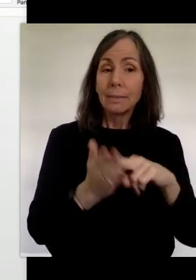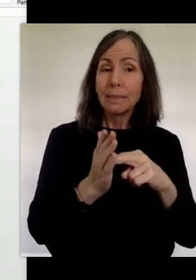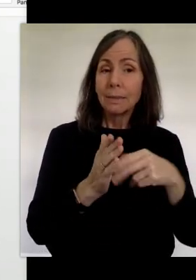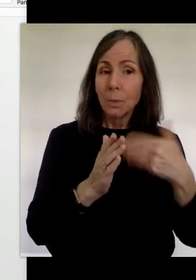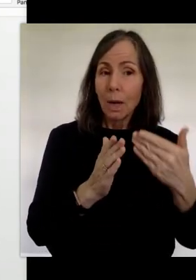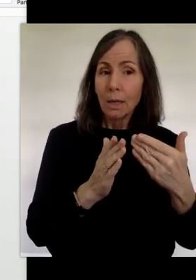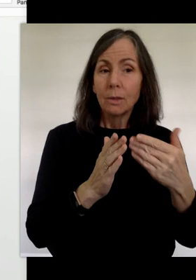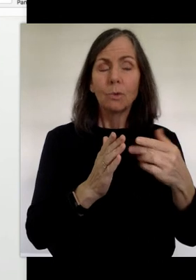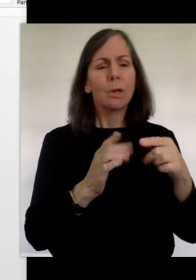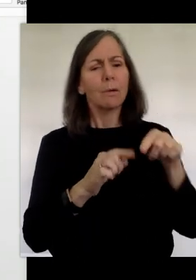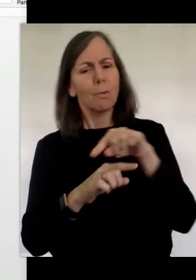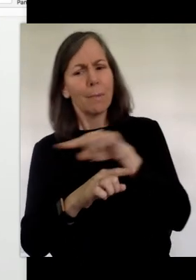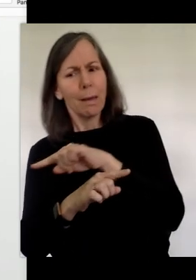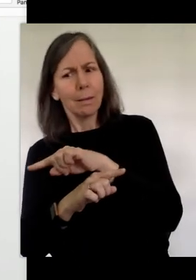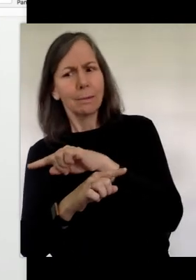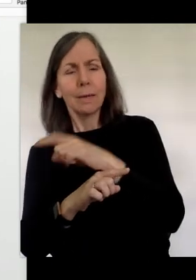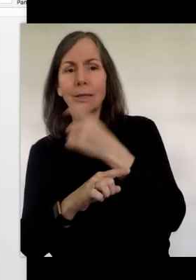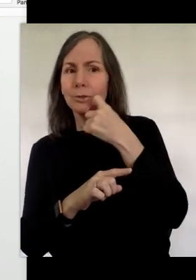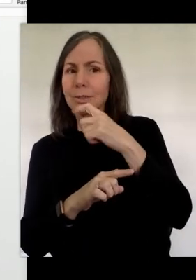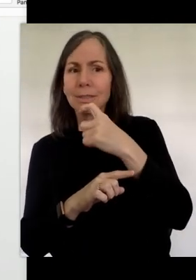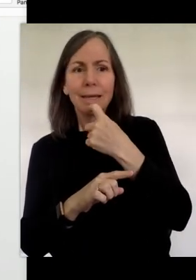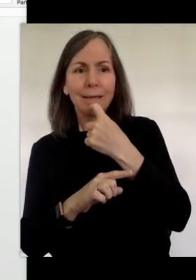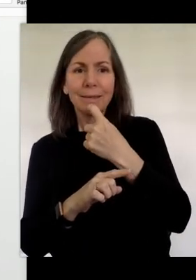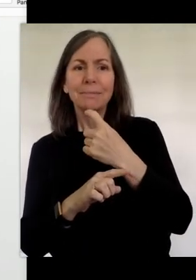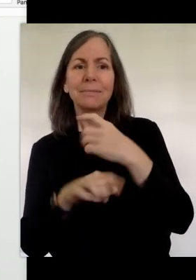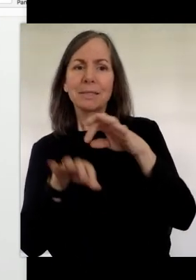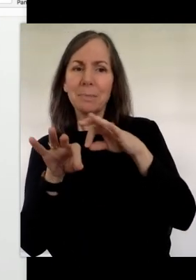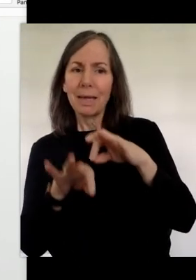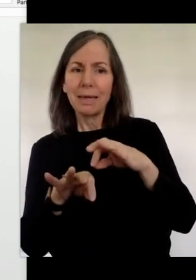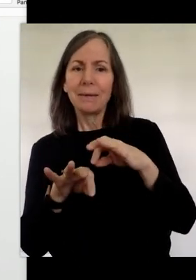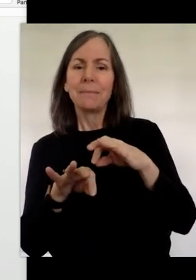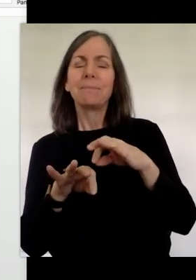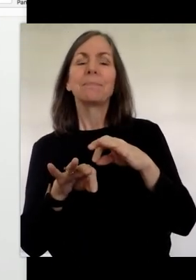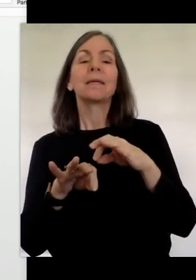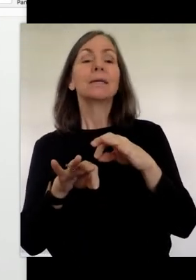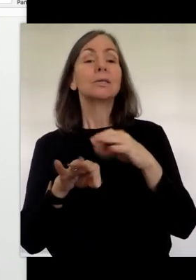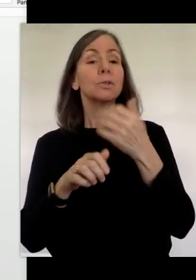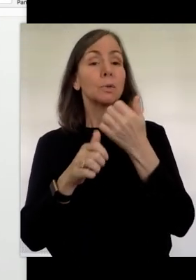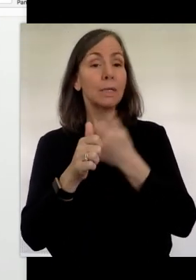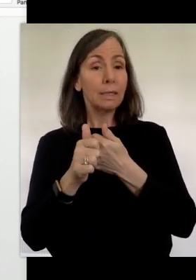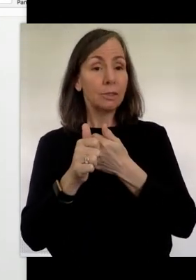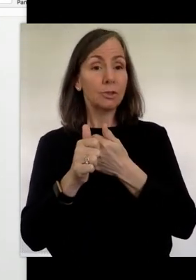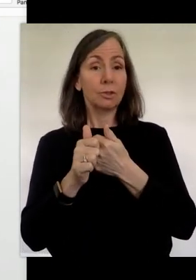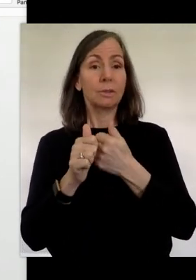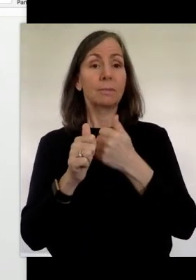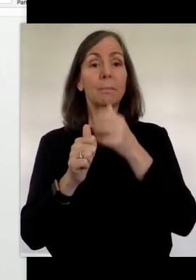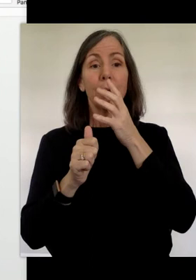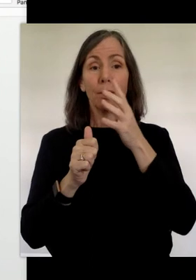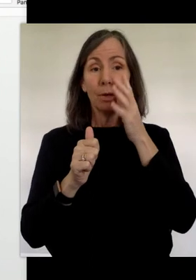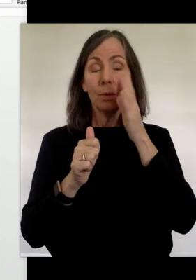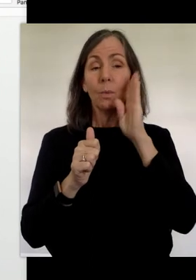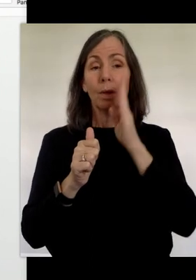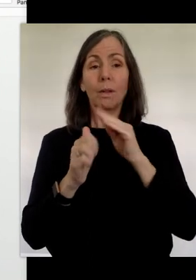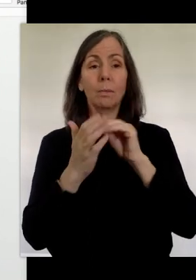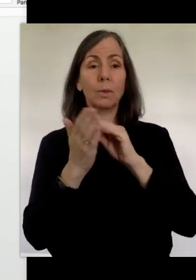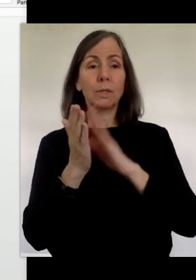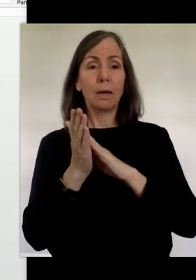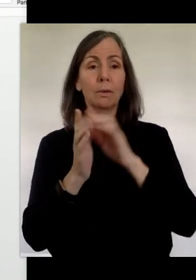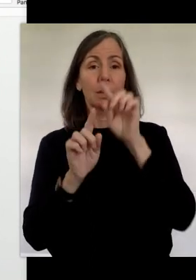ago. Writing one parent here, one parent here, fill in the boxes, genotype and phenotype